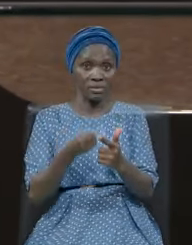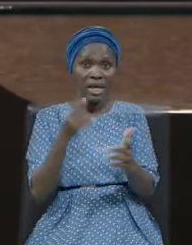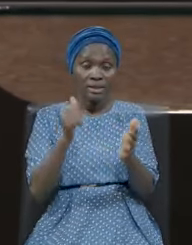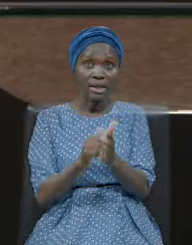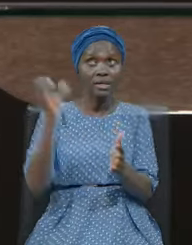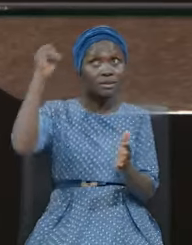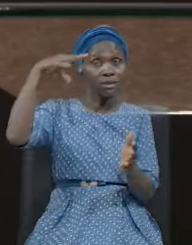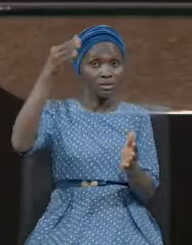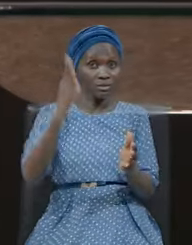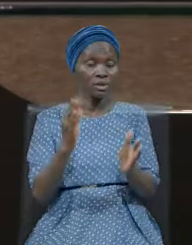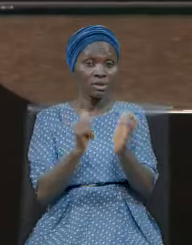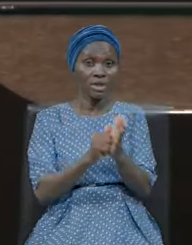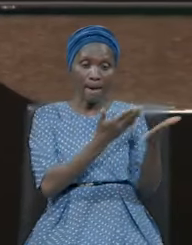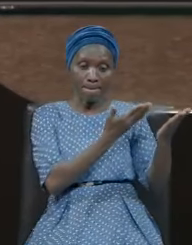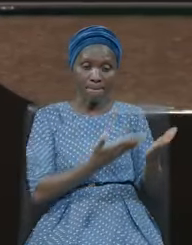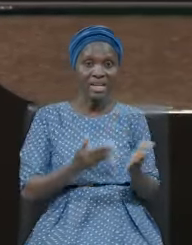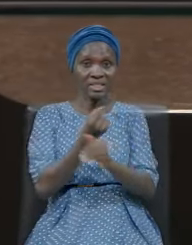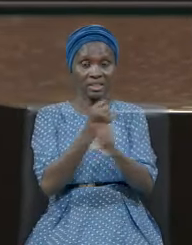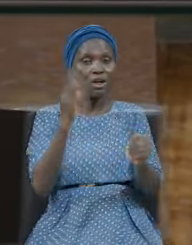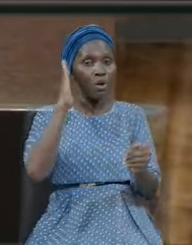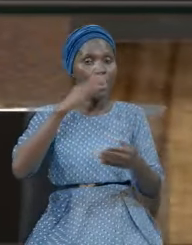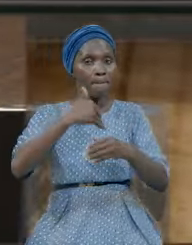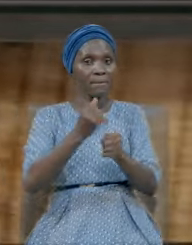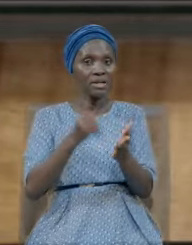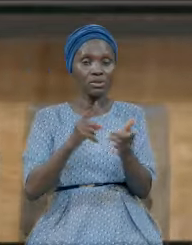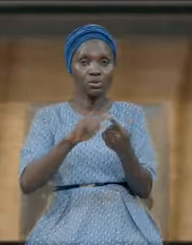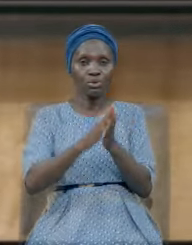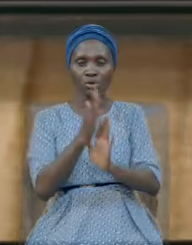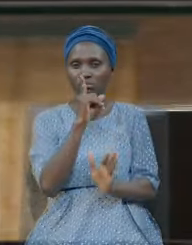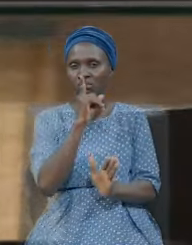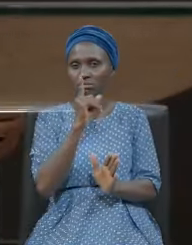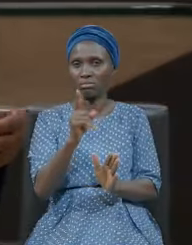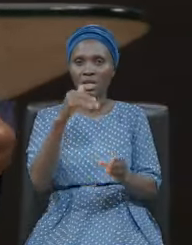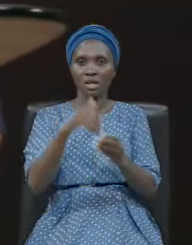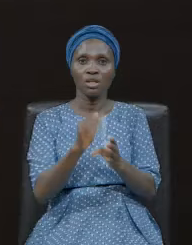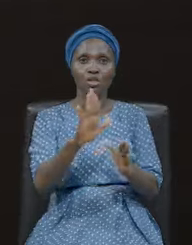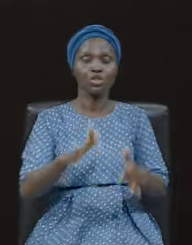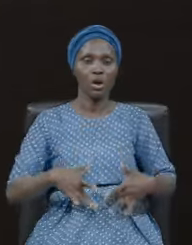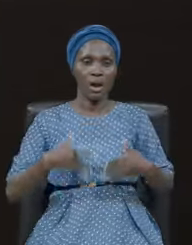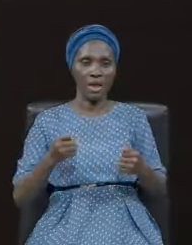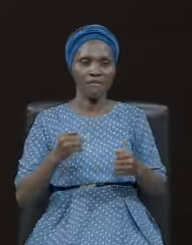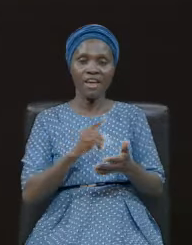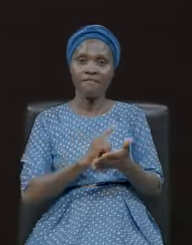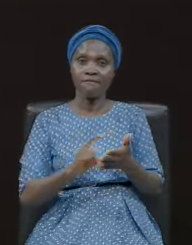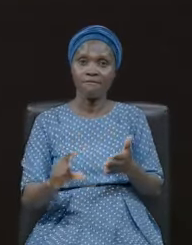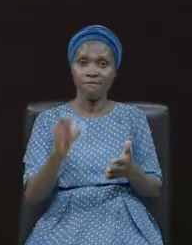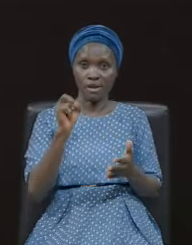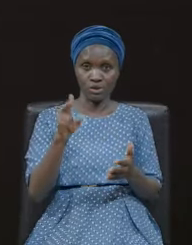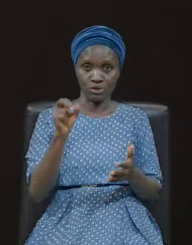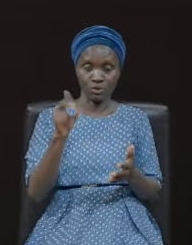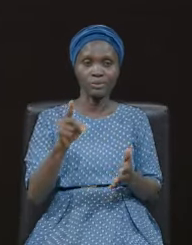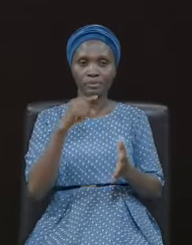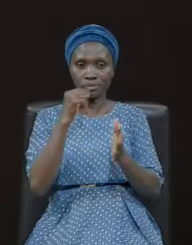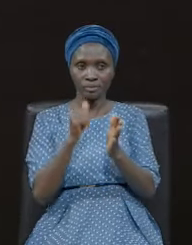brings salvation will make it real in your life. In verse 12, it says, teaching